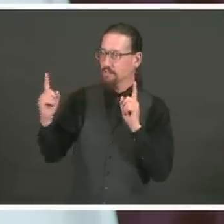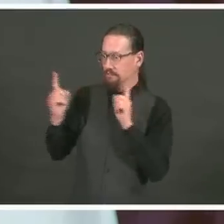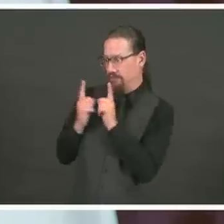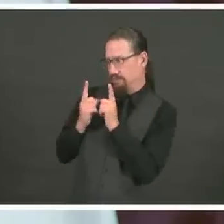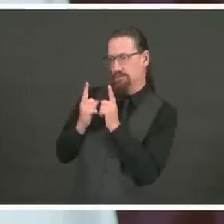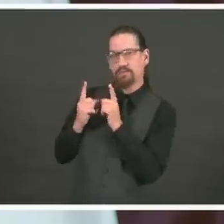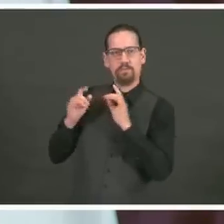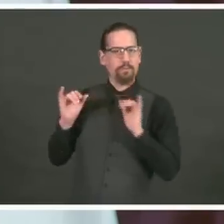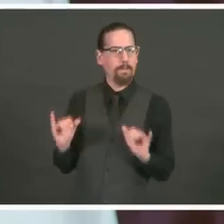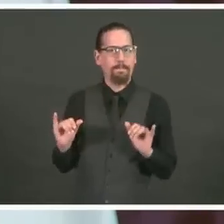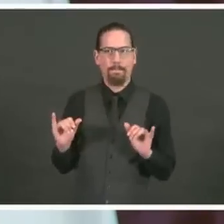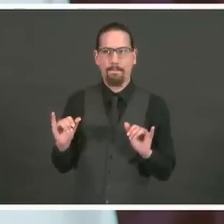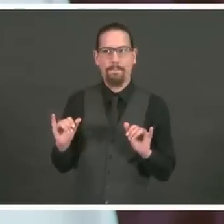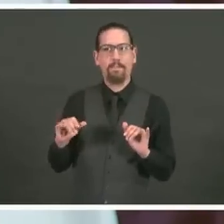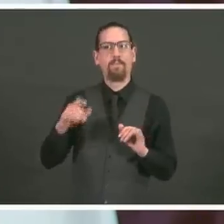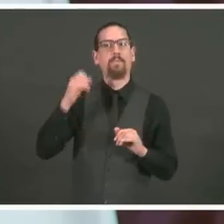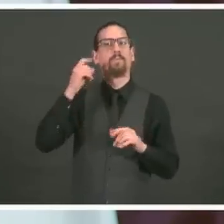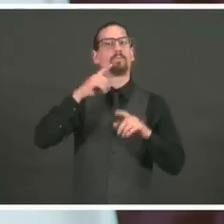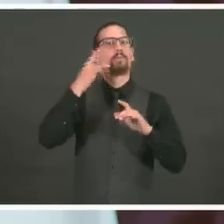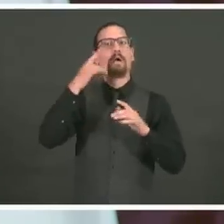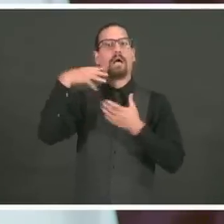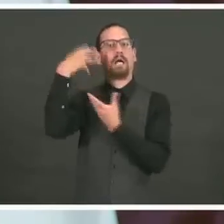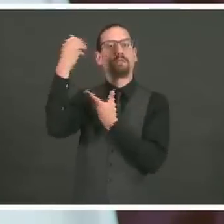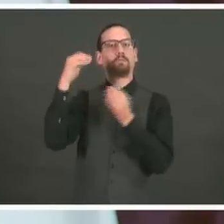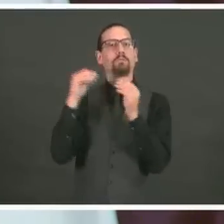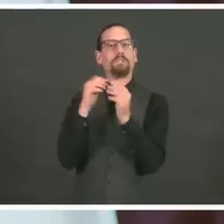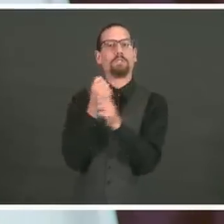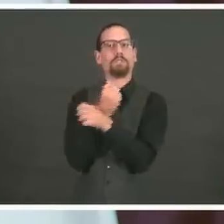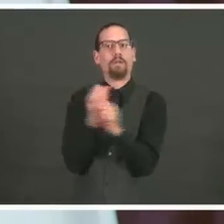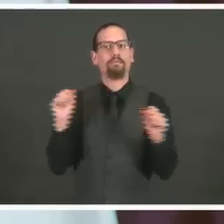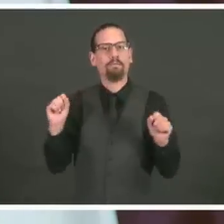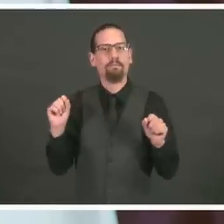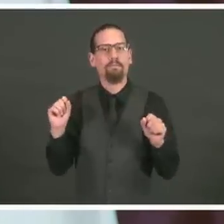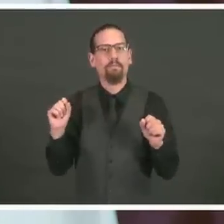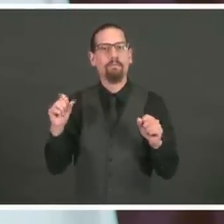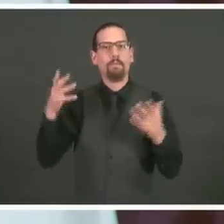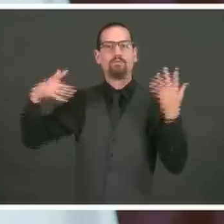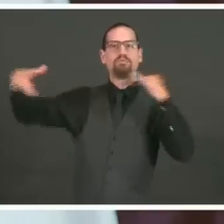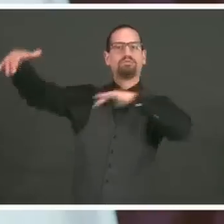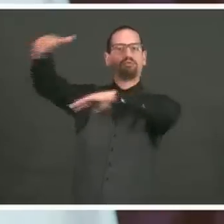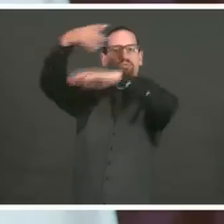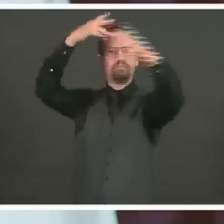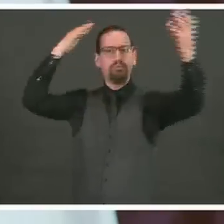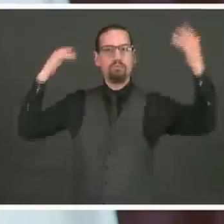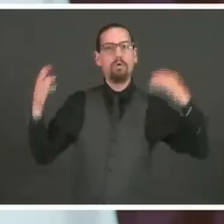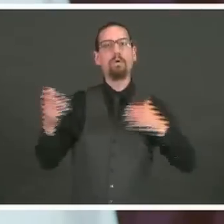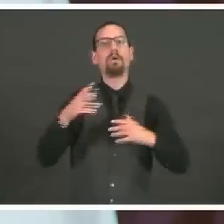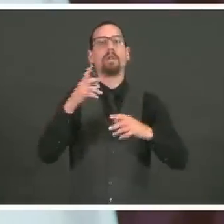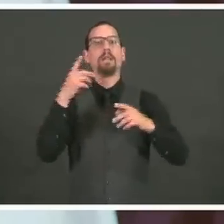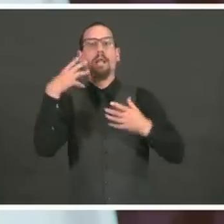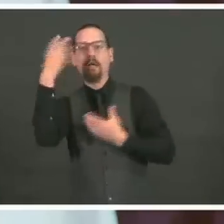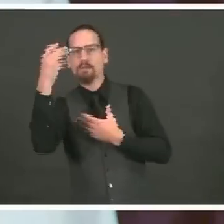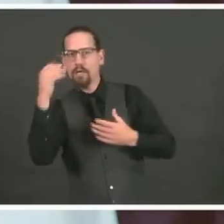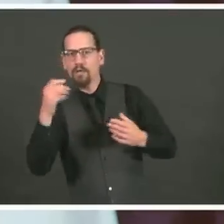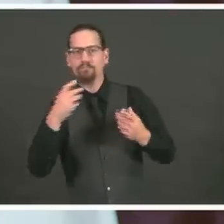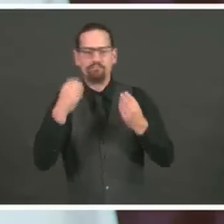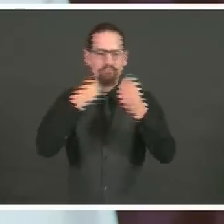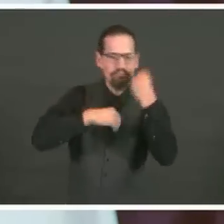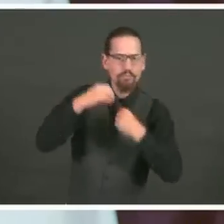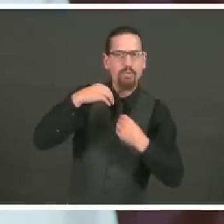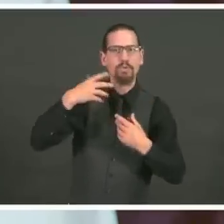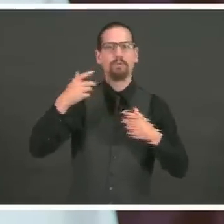much safer to eat outside, work outside, exercise outside, have a good time.